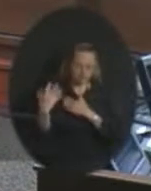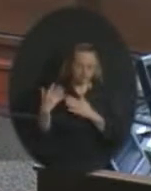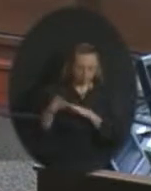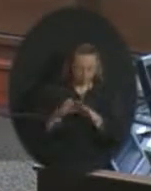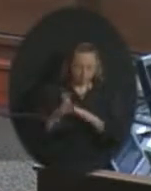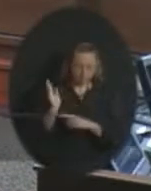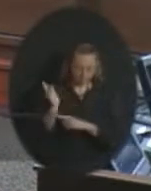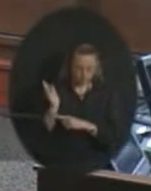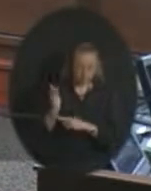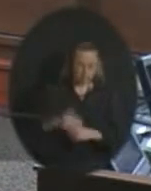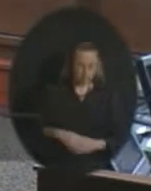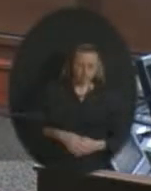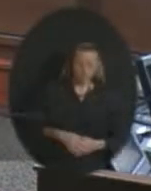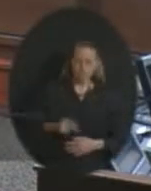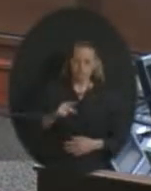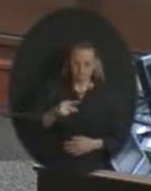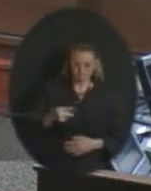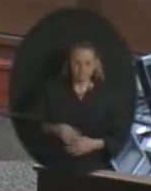Second.